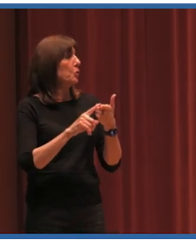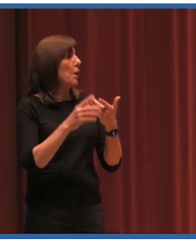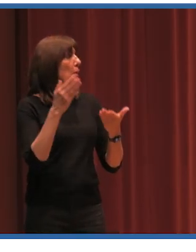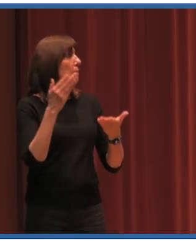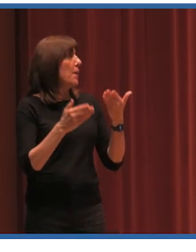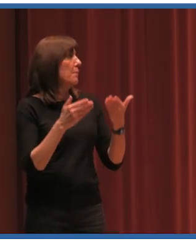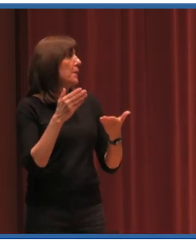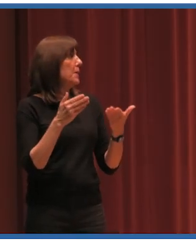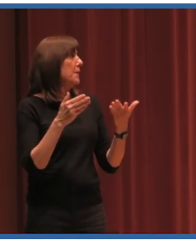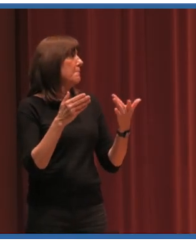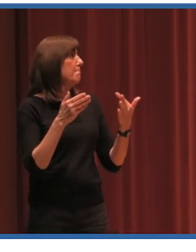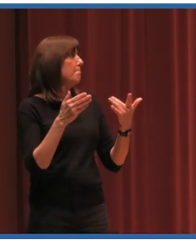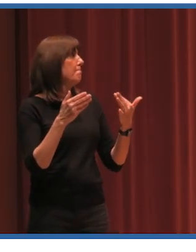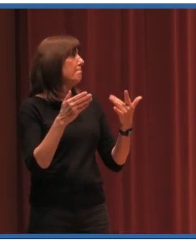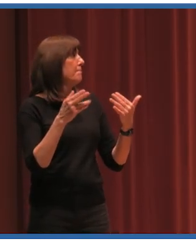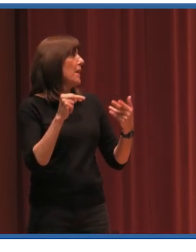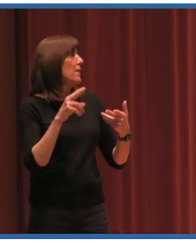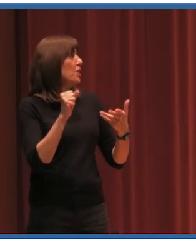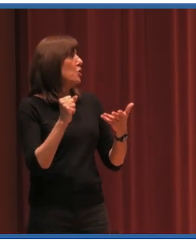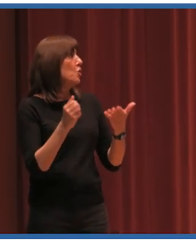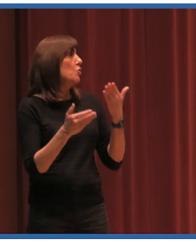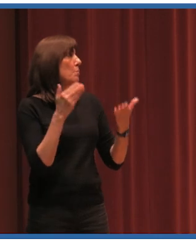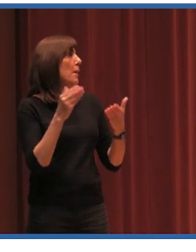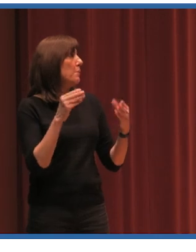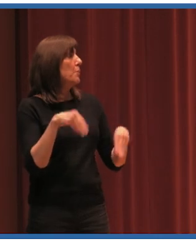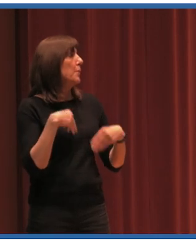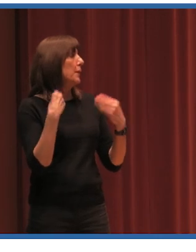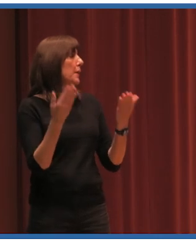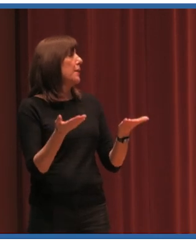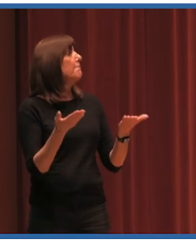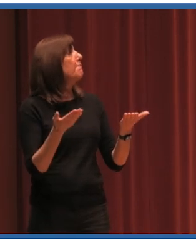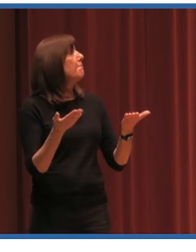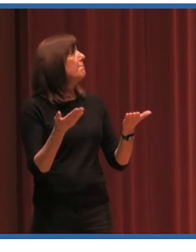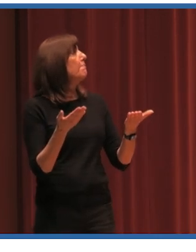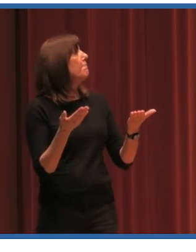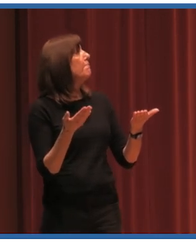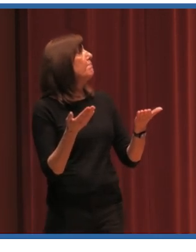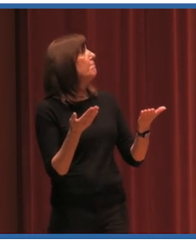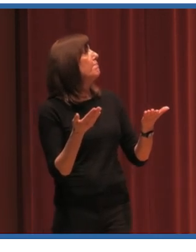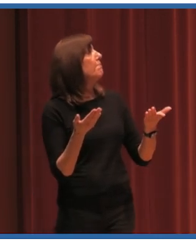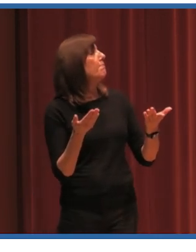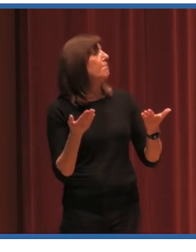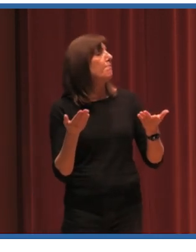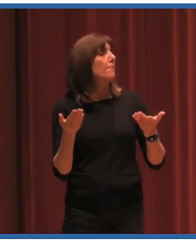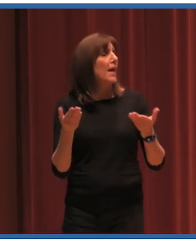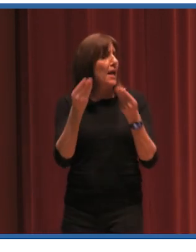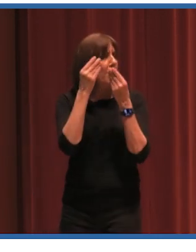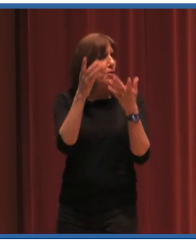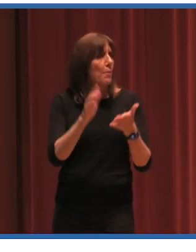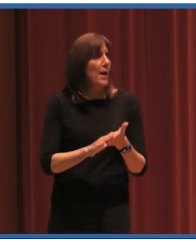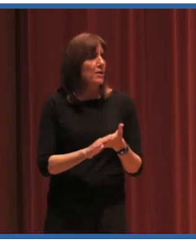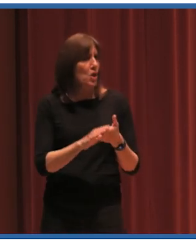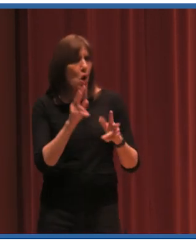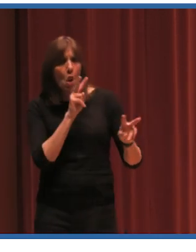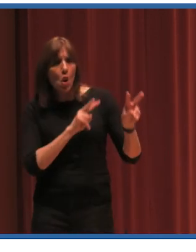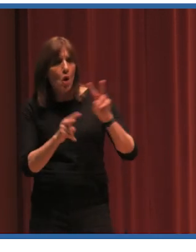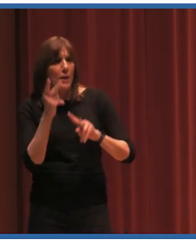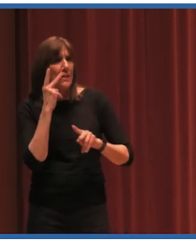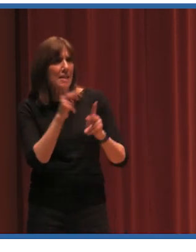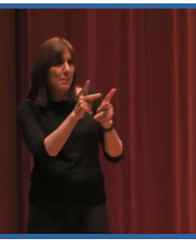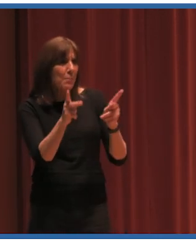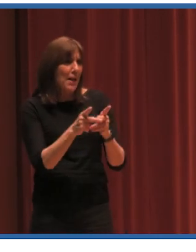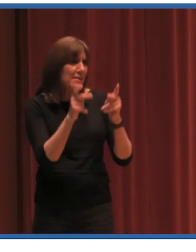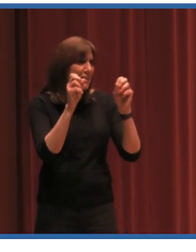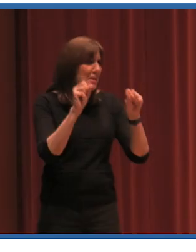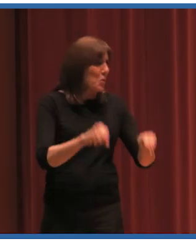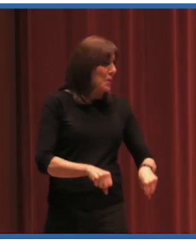give Beaverdale Fest is there, or I think just keeping our eyes open for places that we can be,